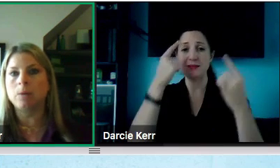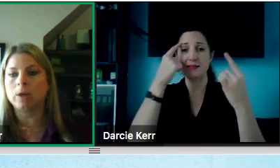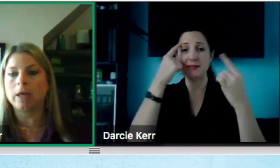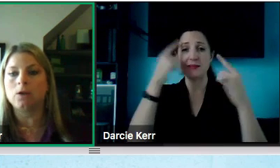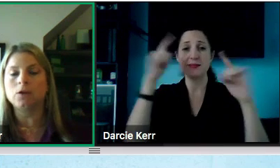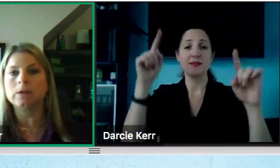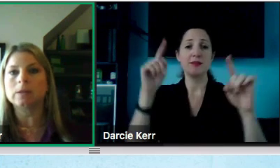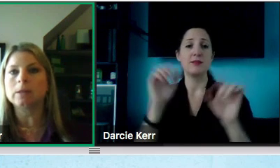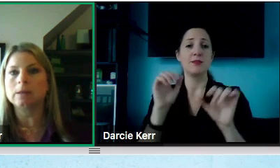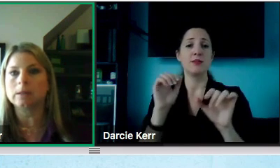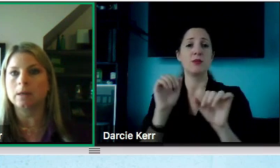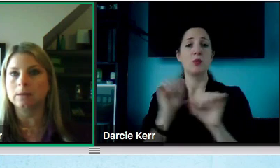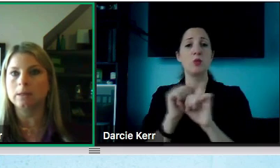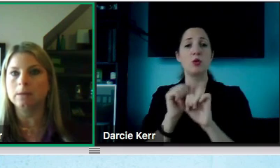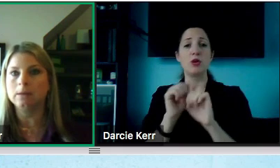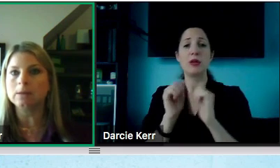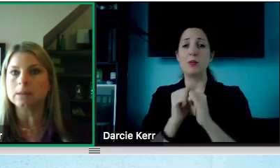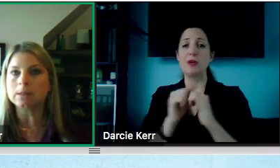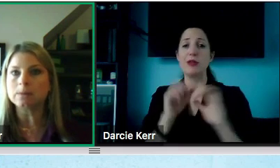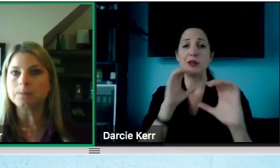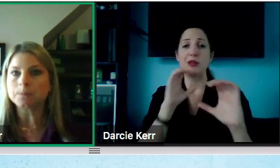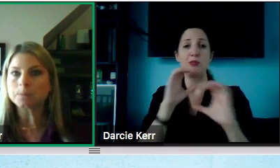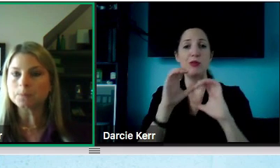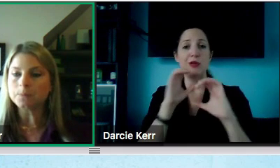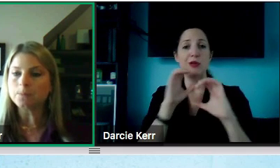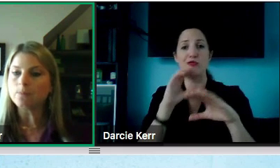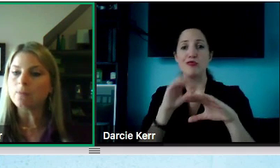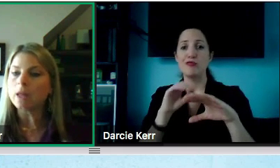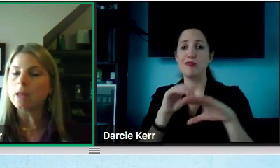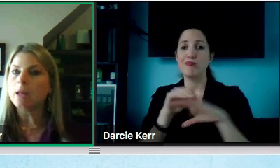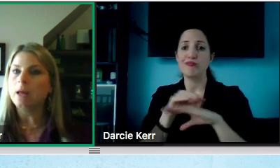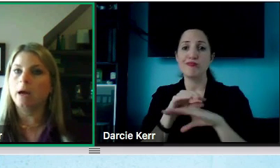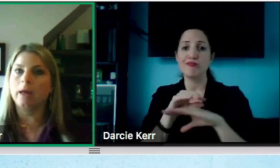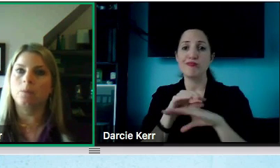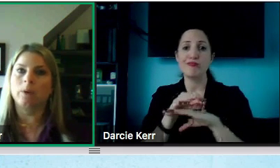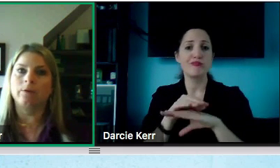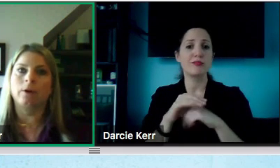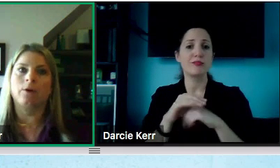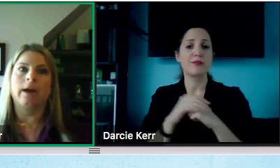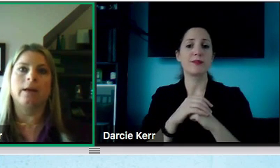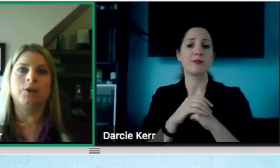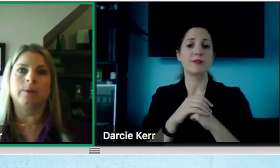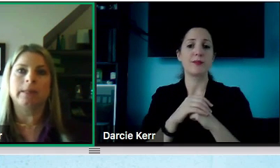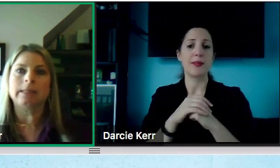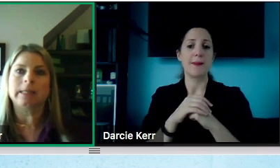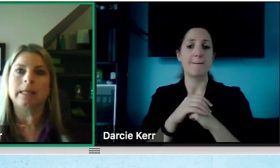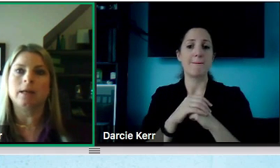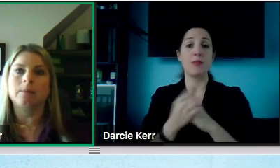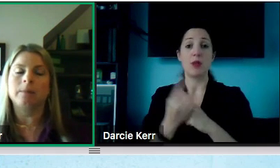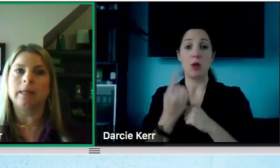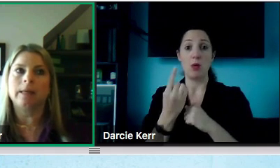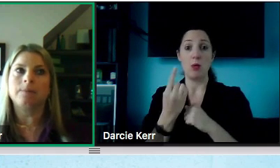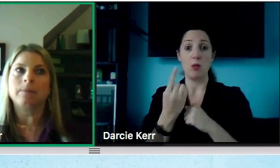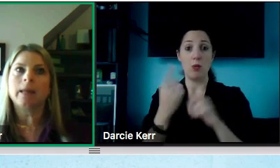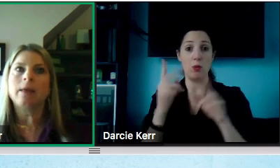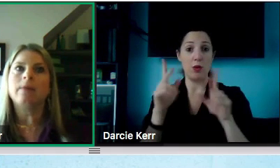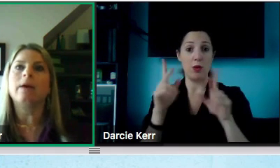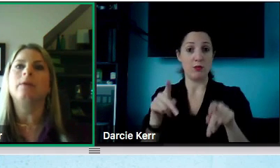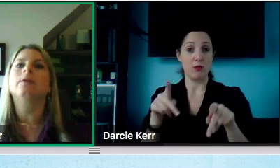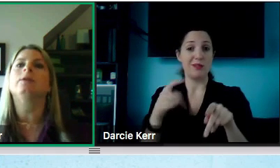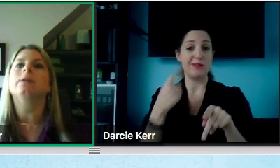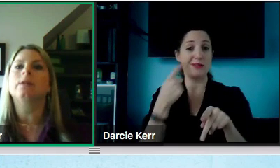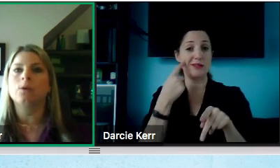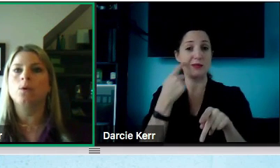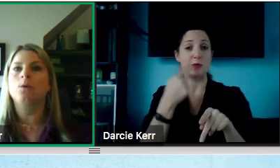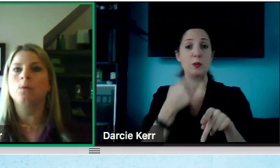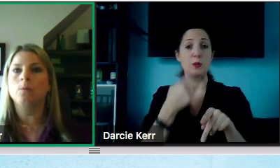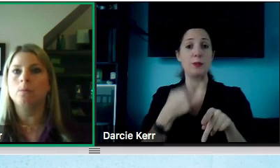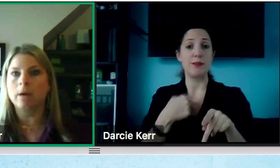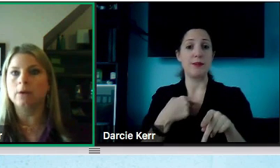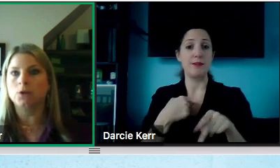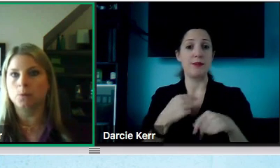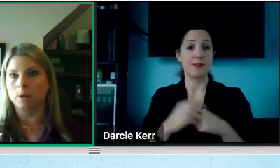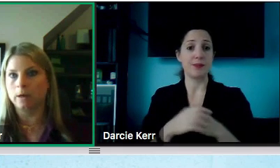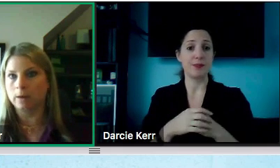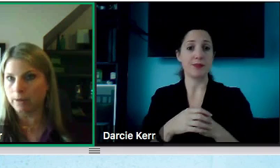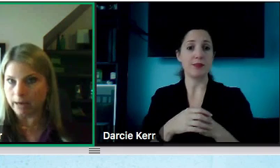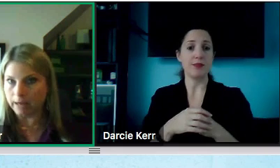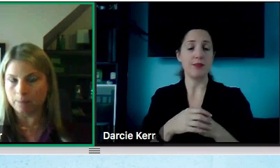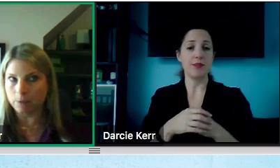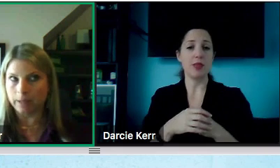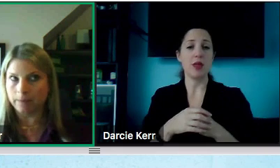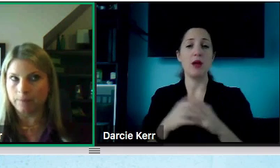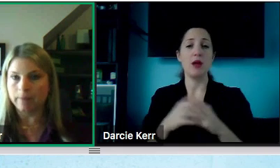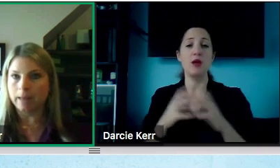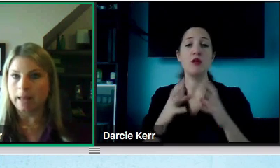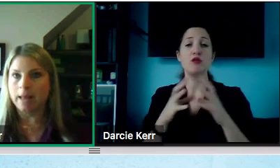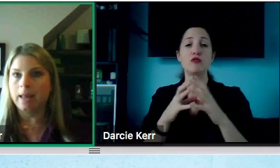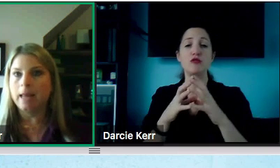as communications consultants. I had one of our graduates tell me that there's so much work out